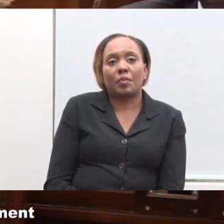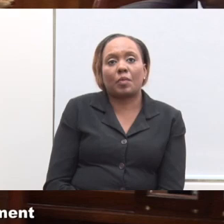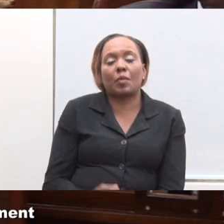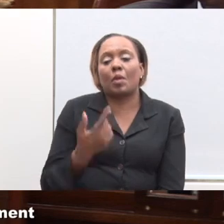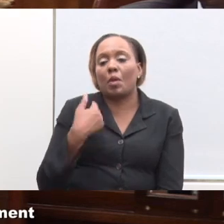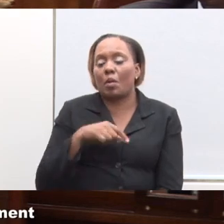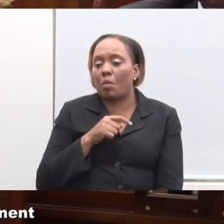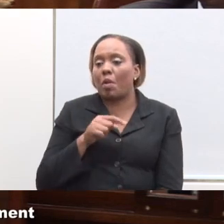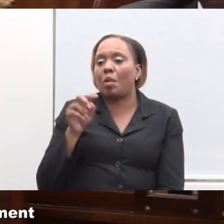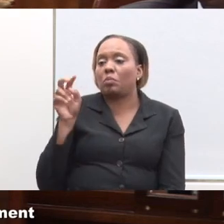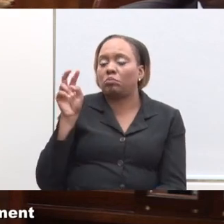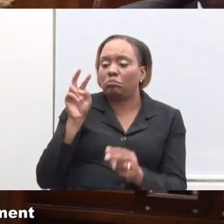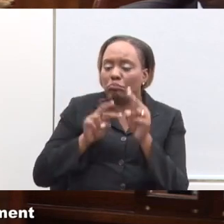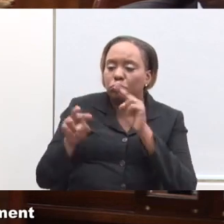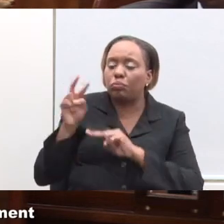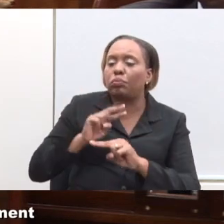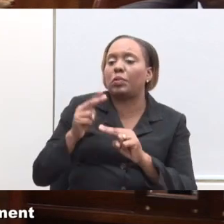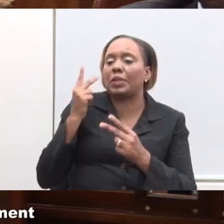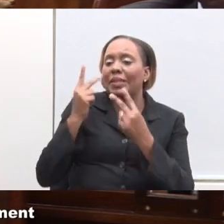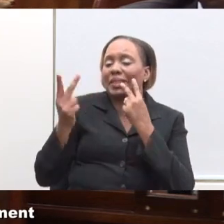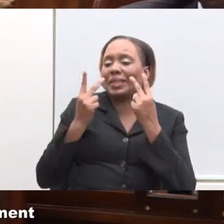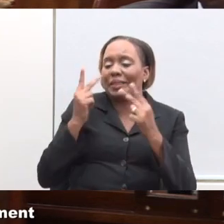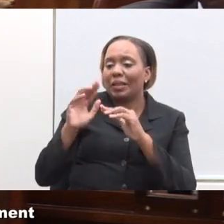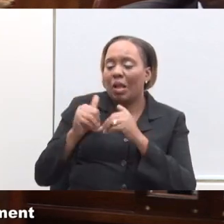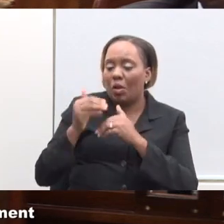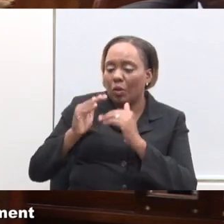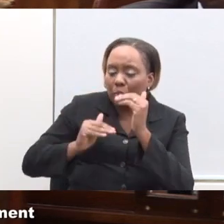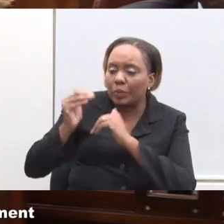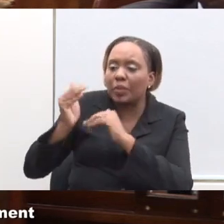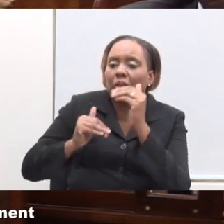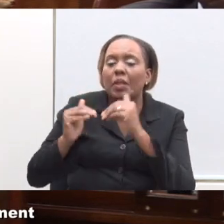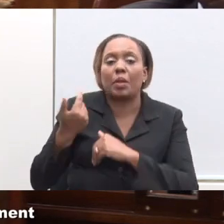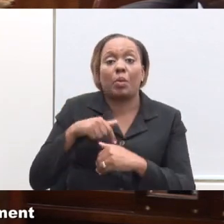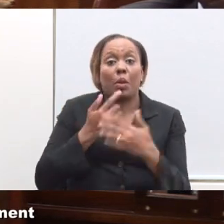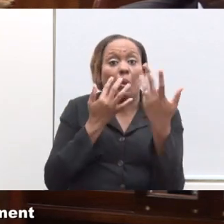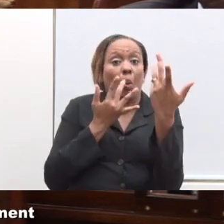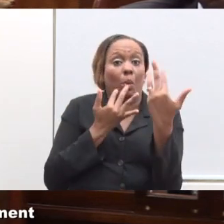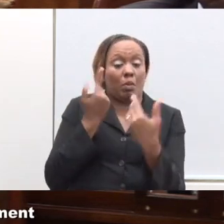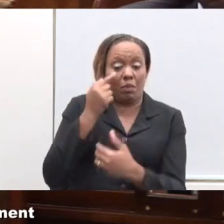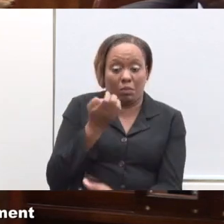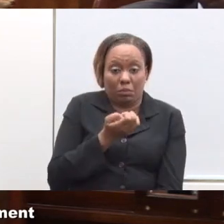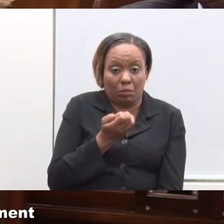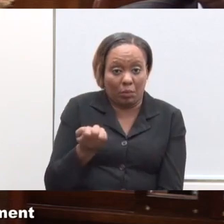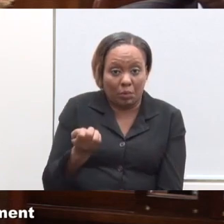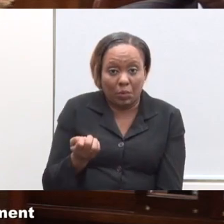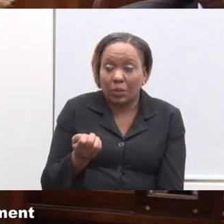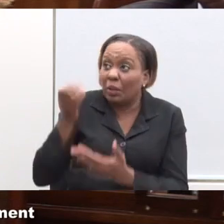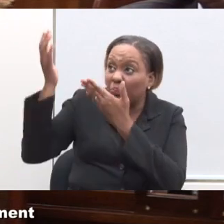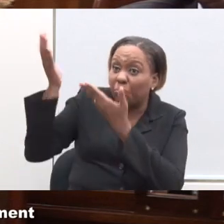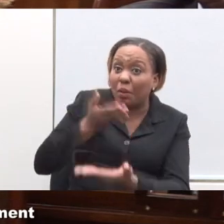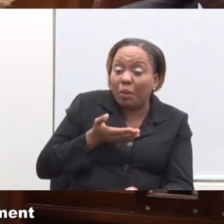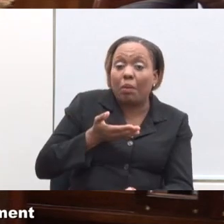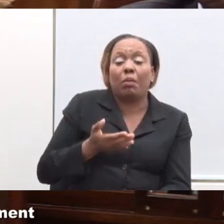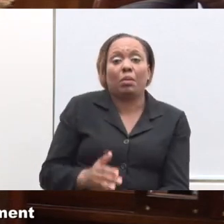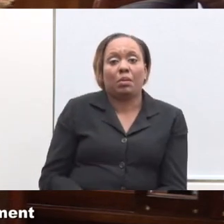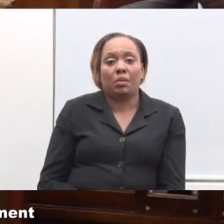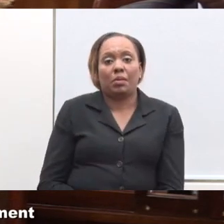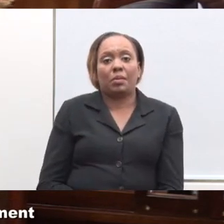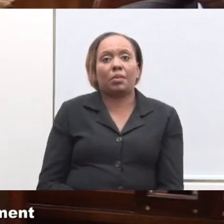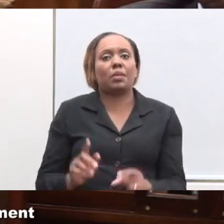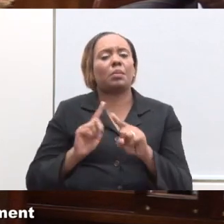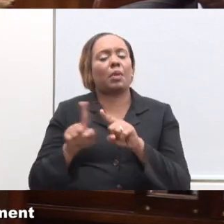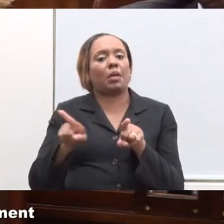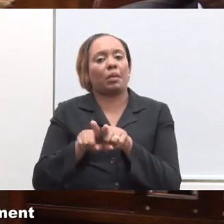We are waiting for the equipment, as I said. But in addition to that, we